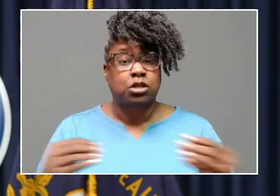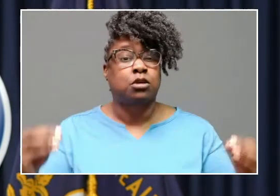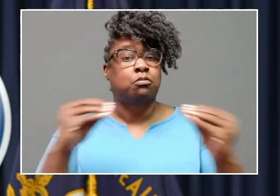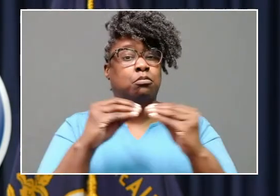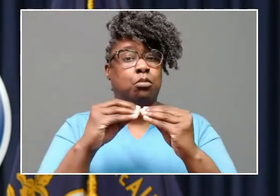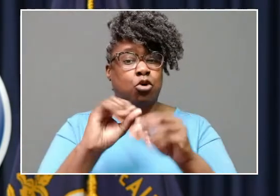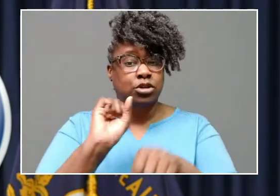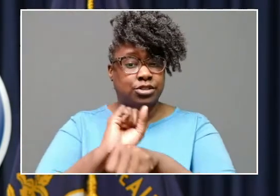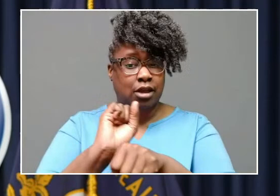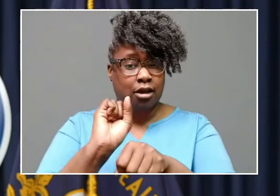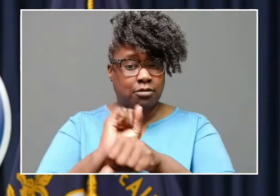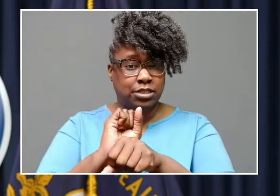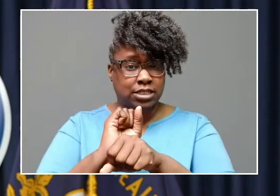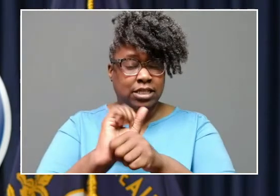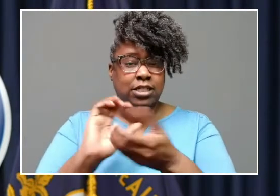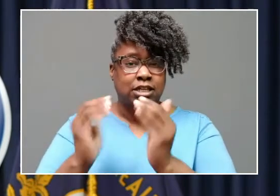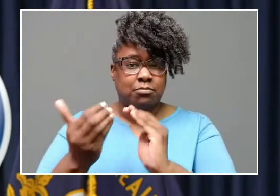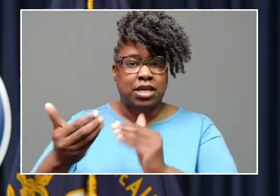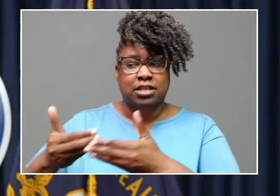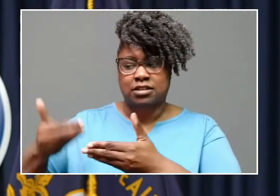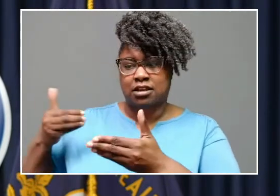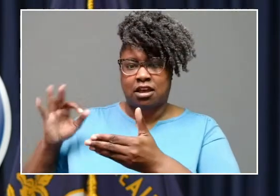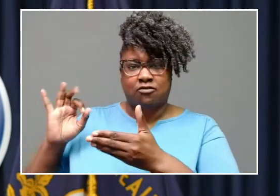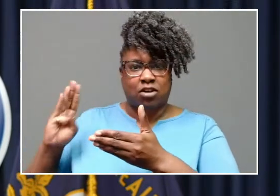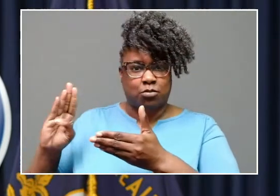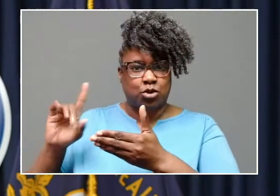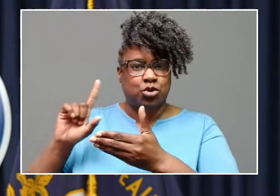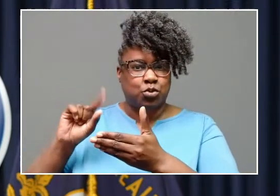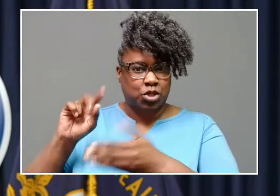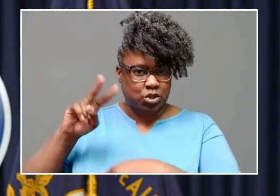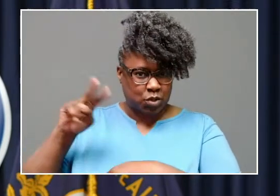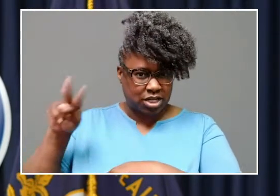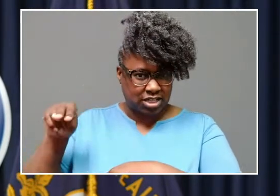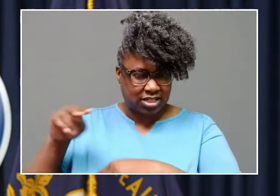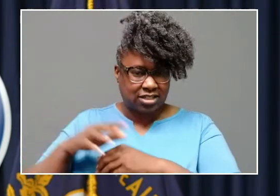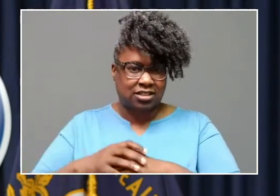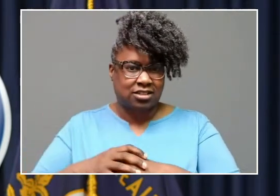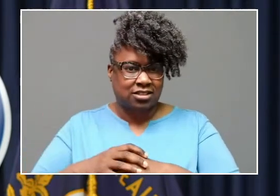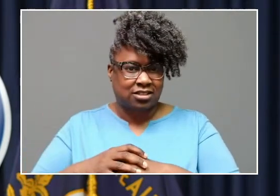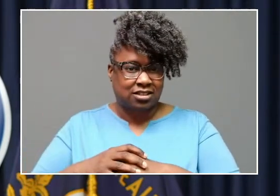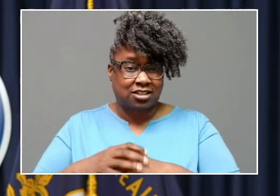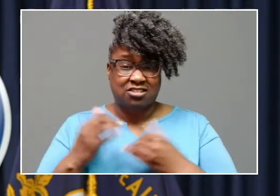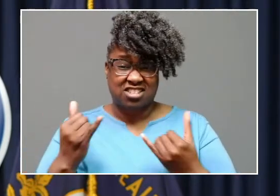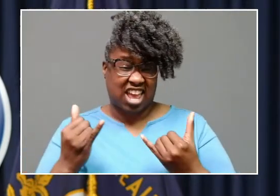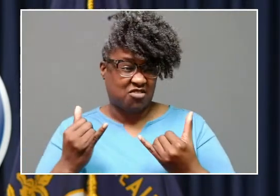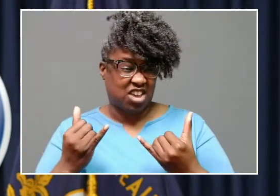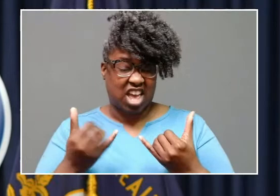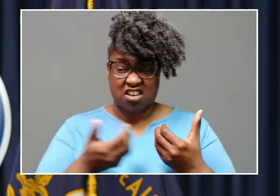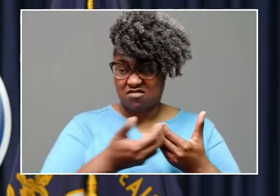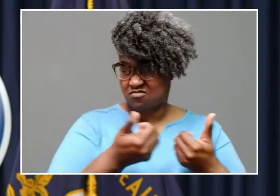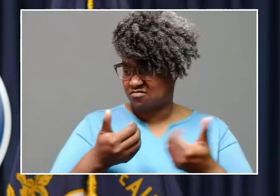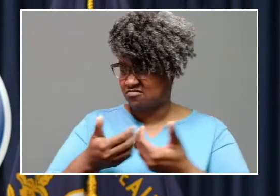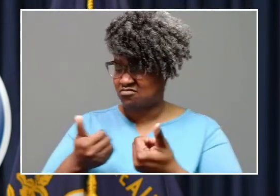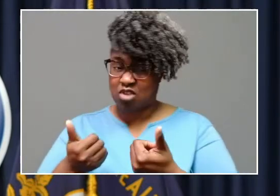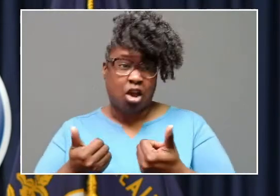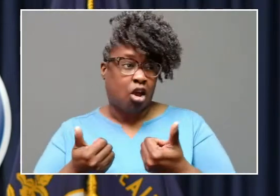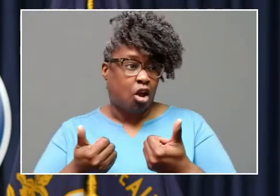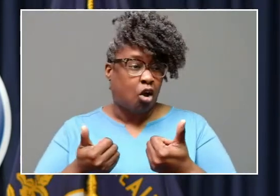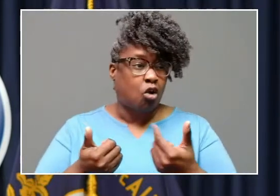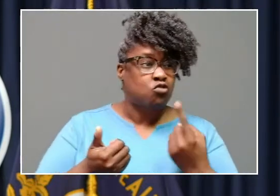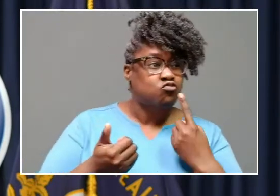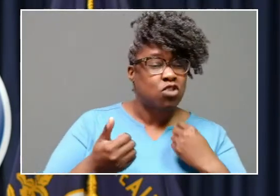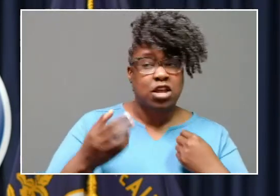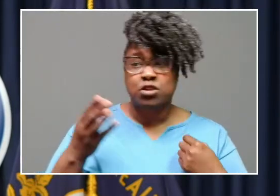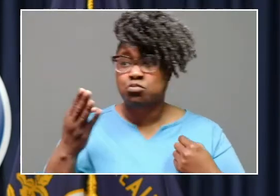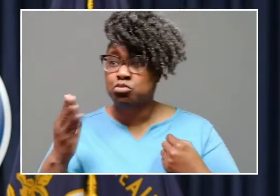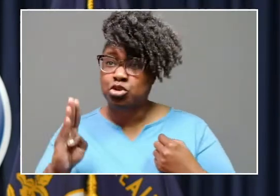2020. Good job in red or blue, in D or R. It's just good for that family. This week in economic development